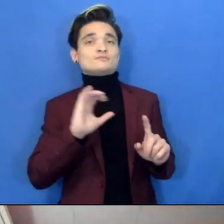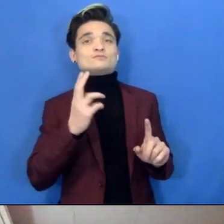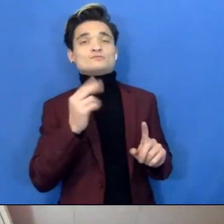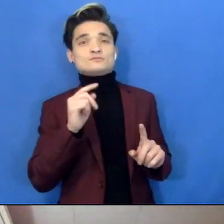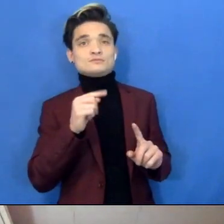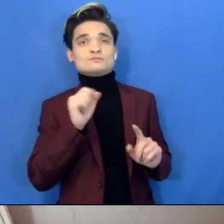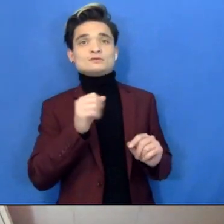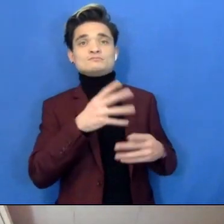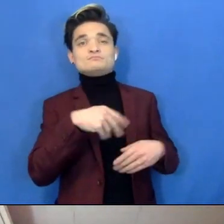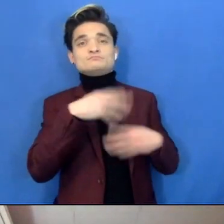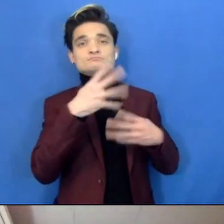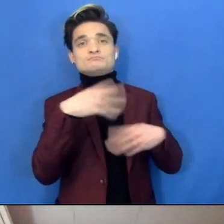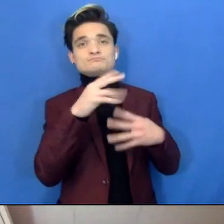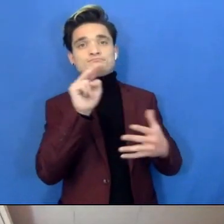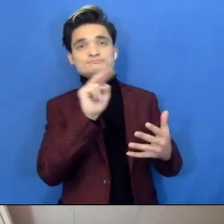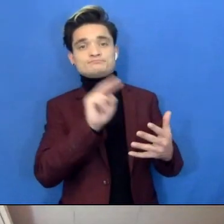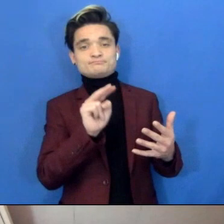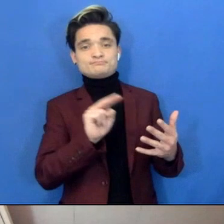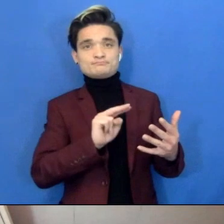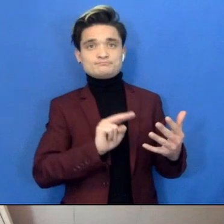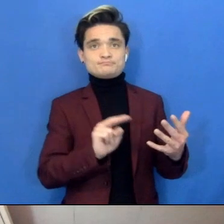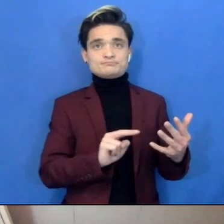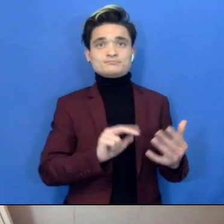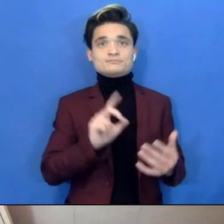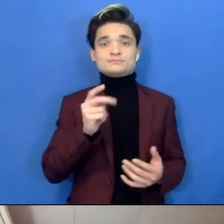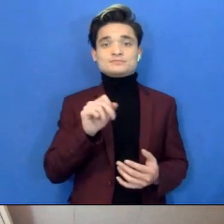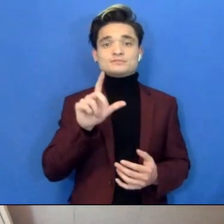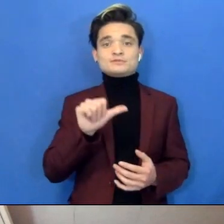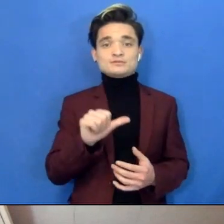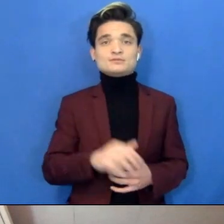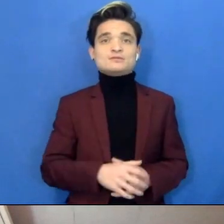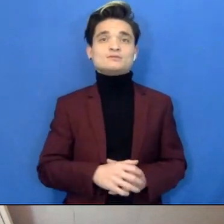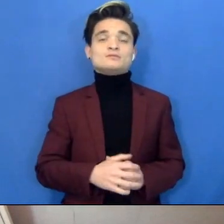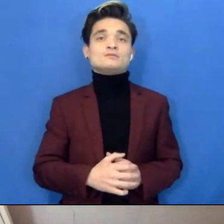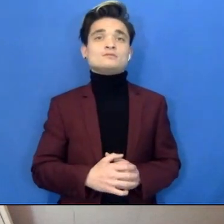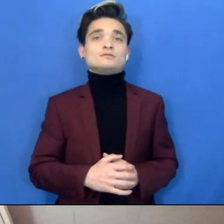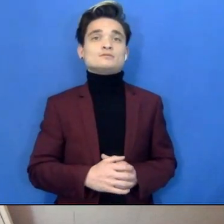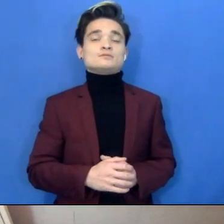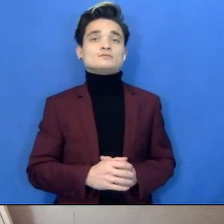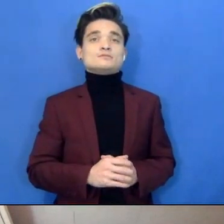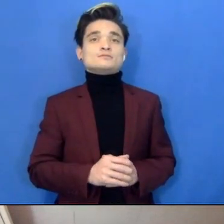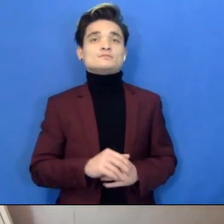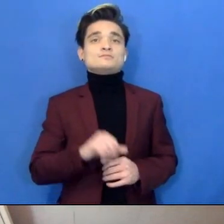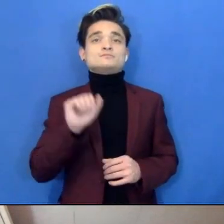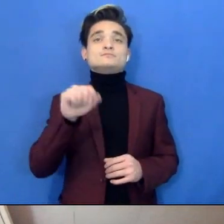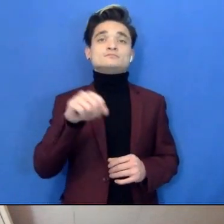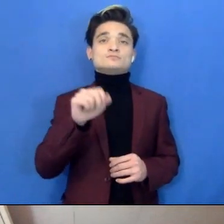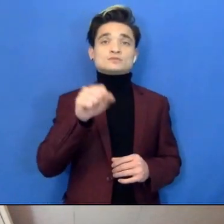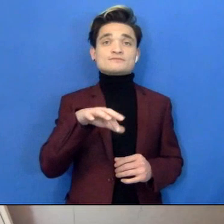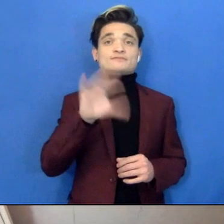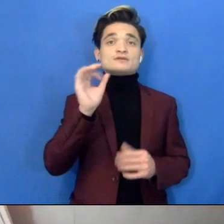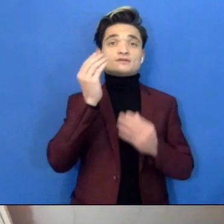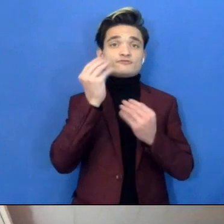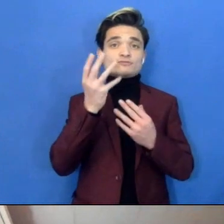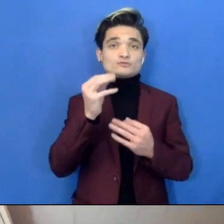relevant? Let's begin with Daniela. Yeah, you can find information about my research project on the project website,